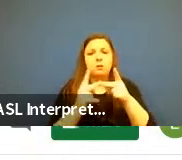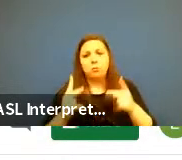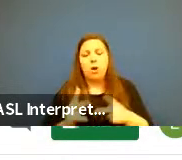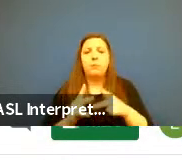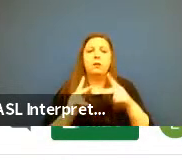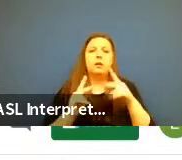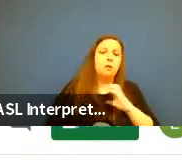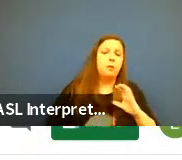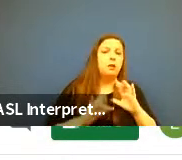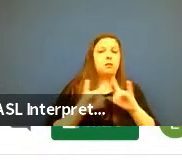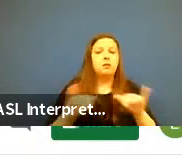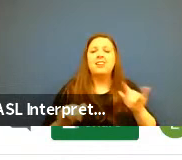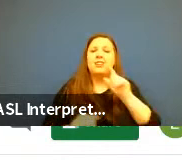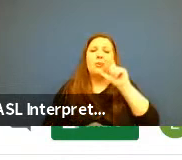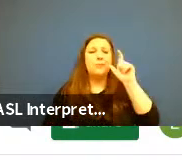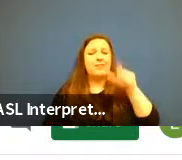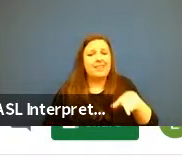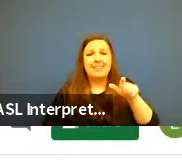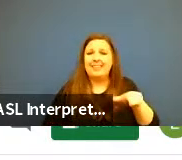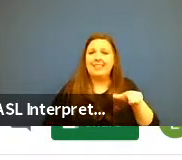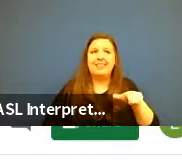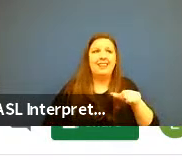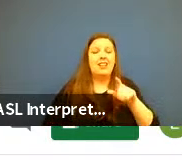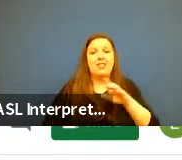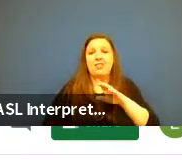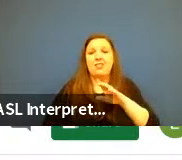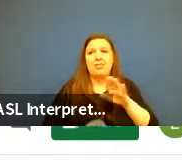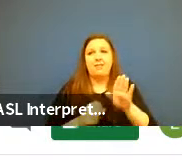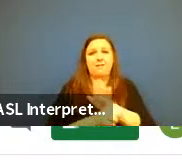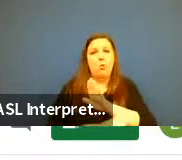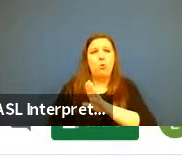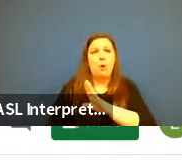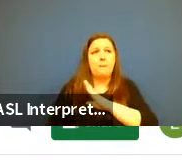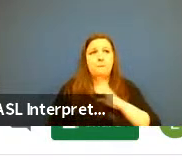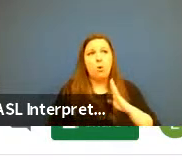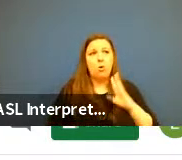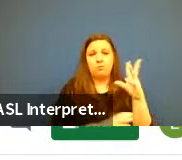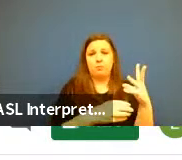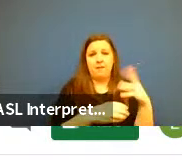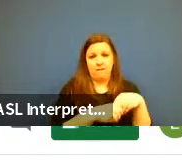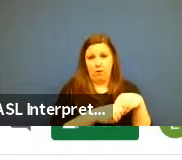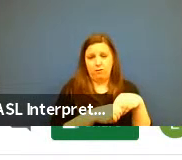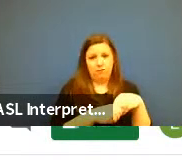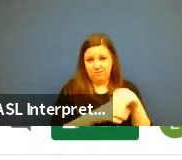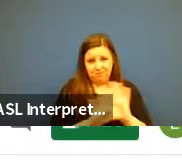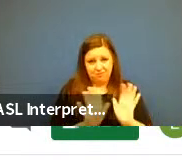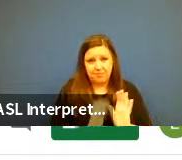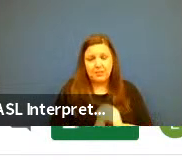whatnot, you don't need the whole, the entire board involved in that.